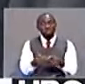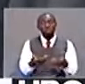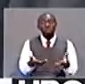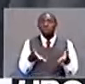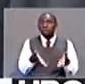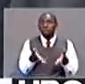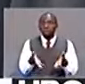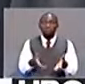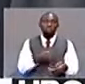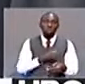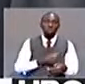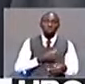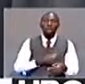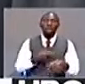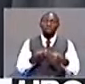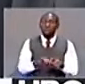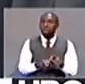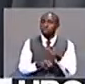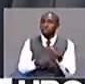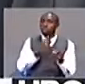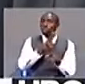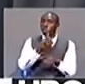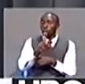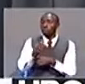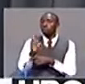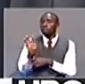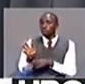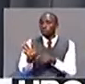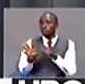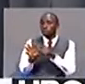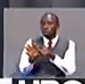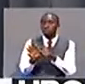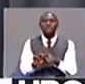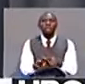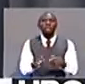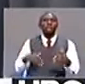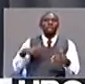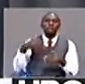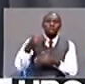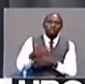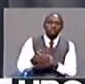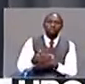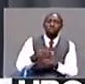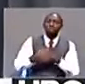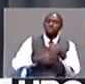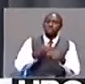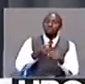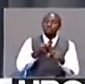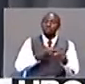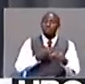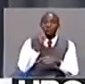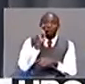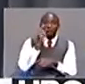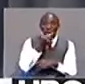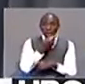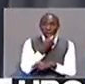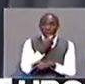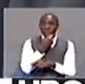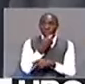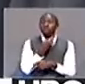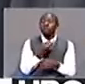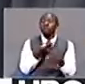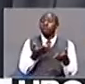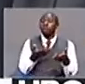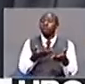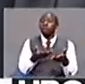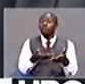chapter 21 verse 4 says, he will wipe away every tear from their eyes, and death